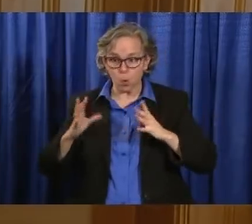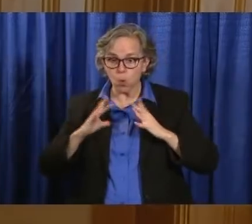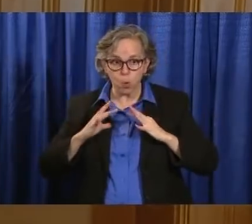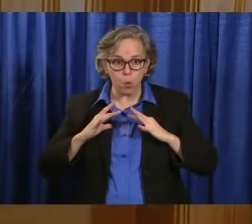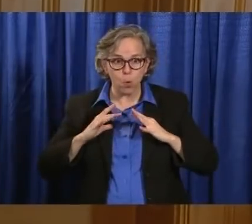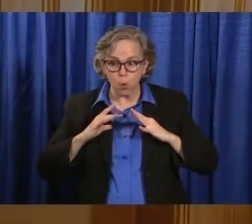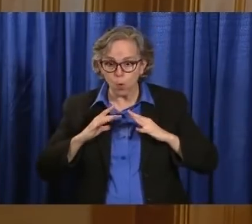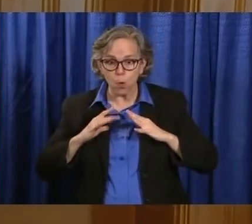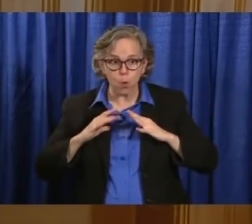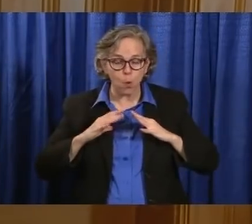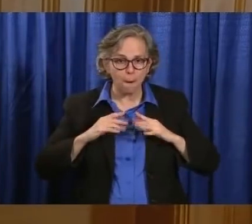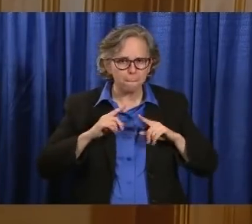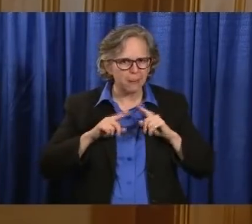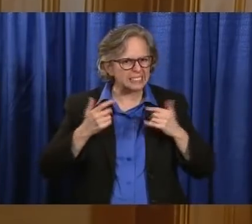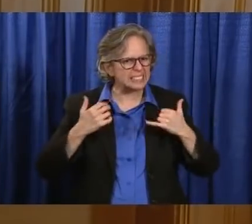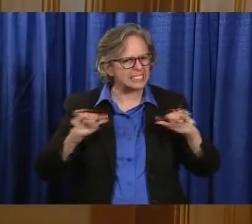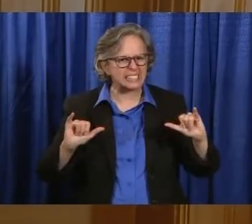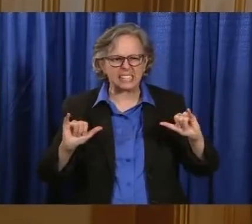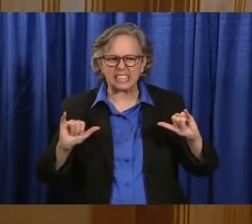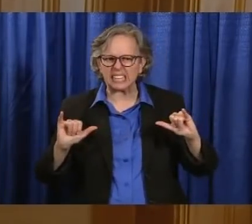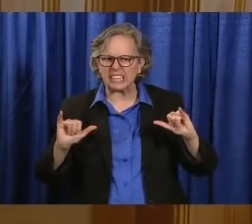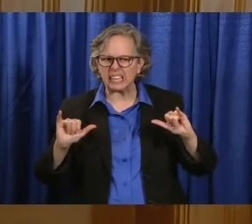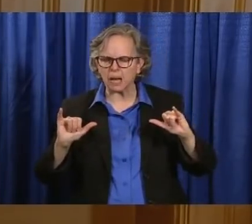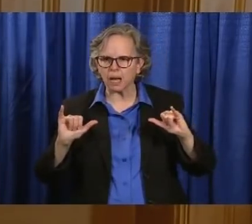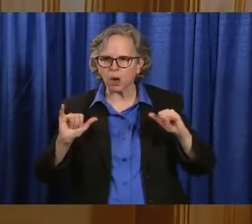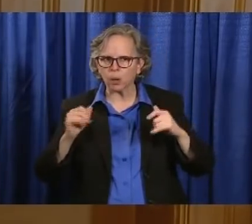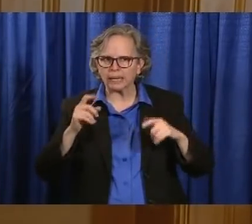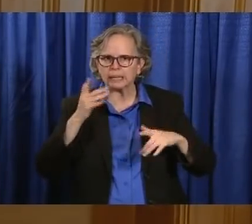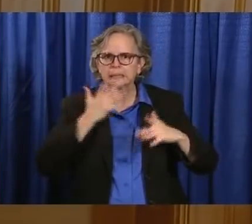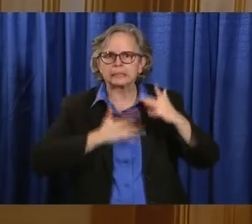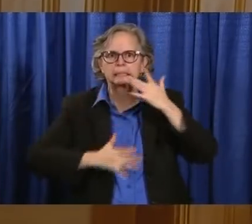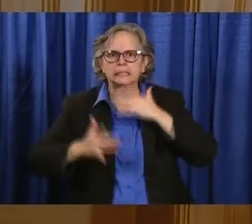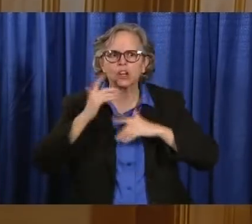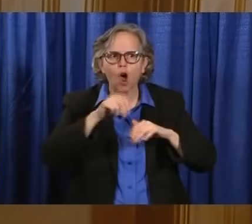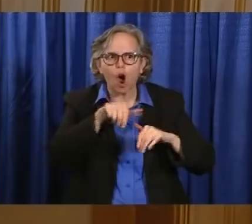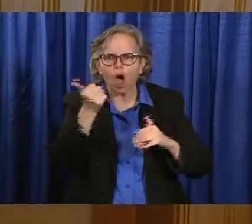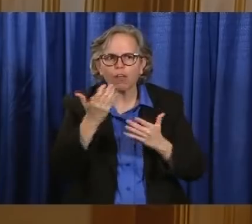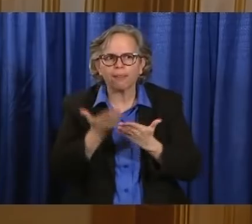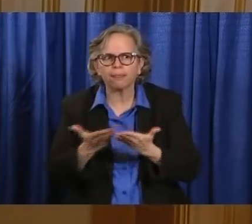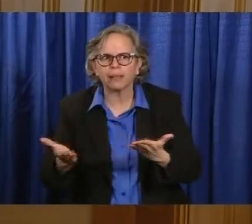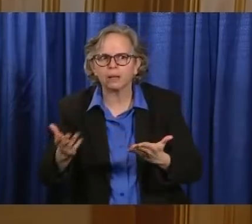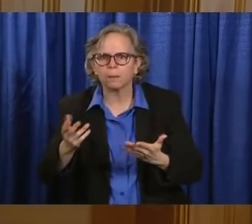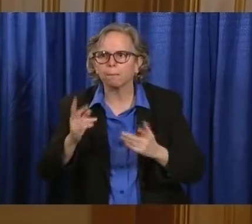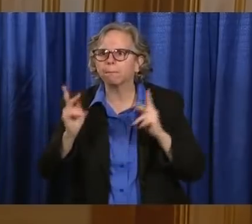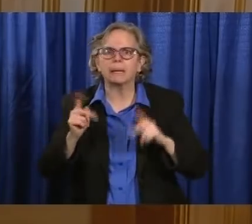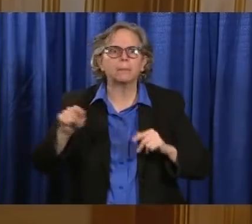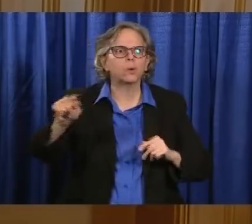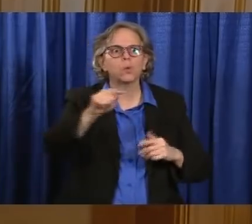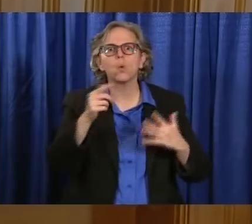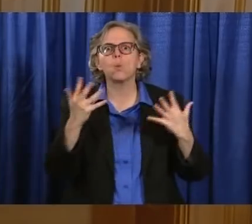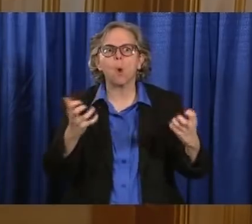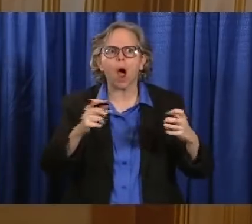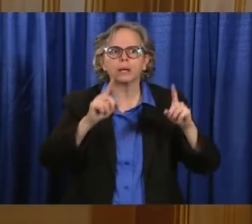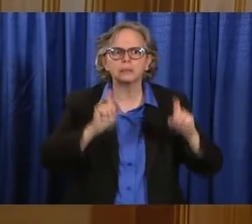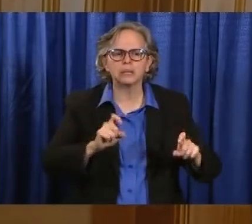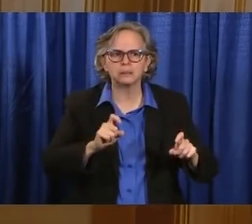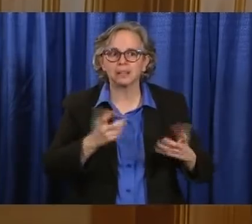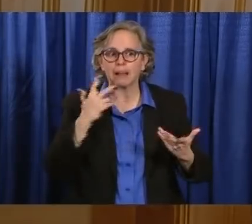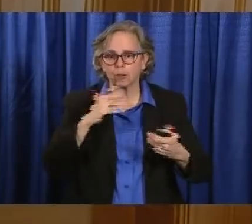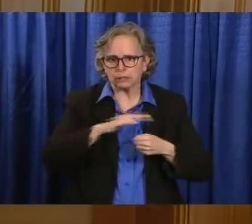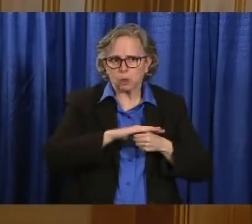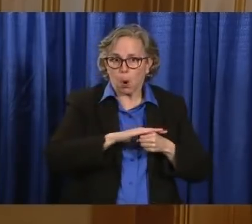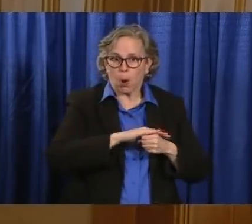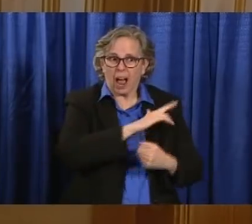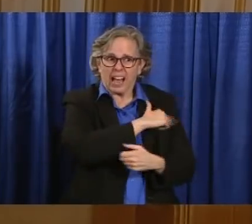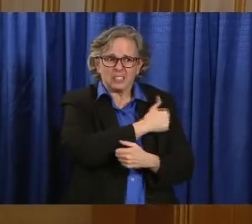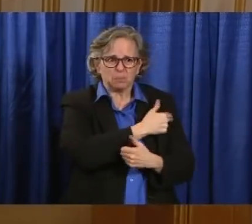some things are missing for people who want to take the tests, who want to do the swabs, for local hospitals who do not have